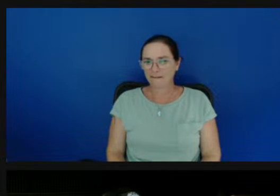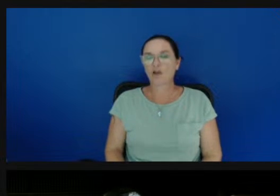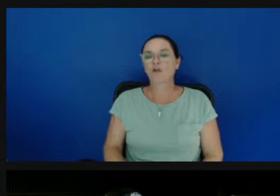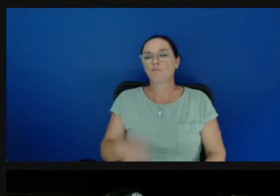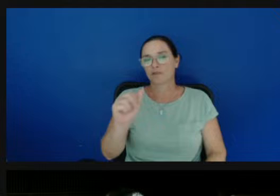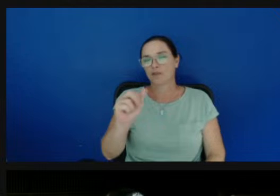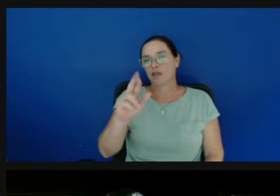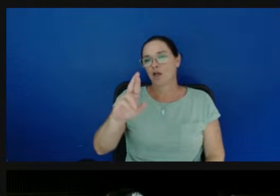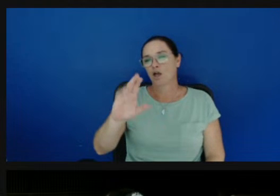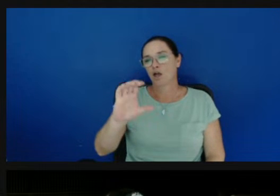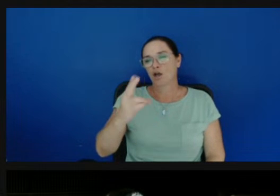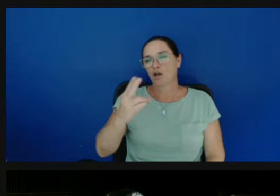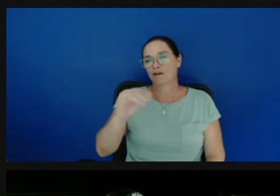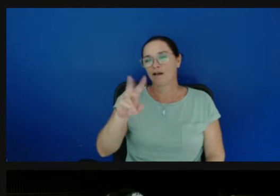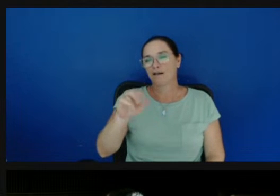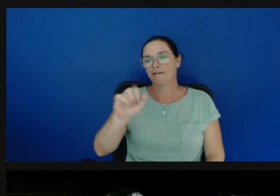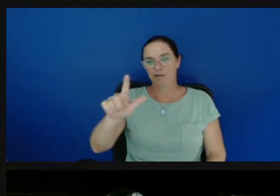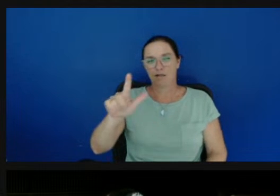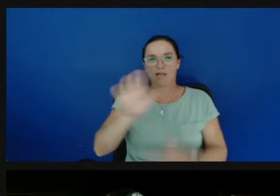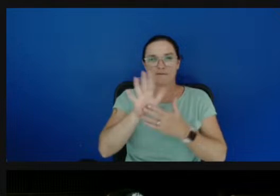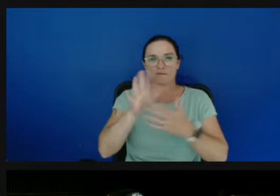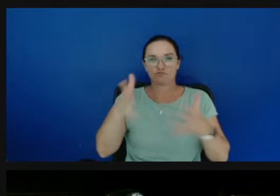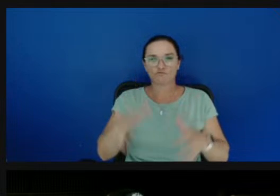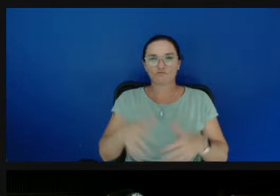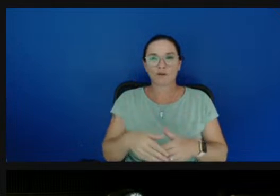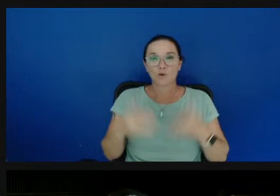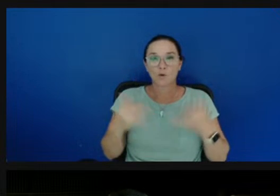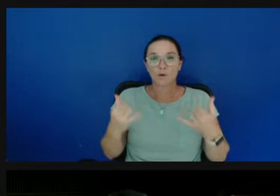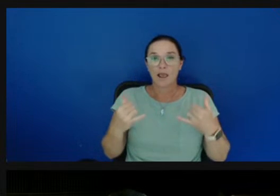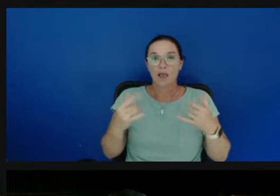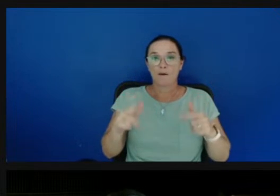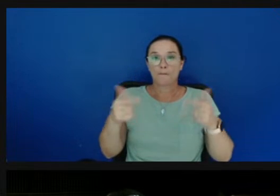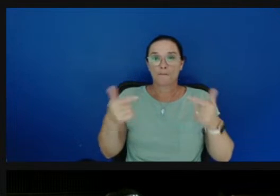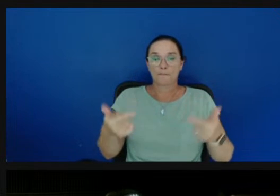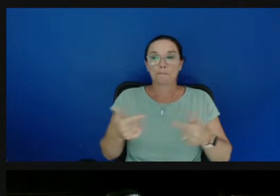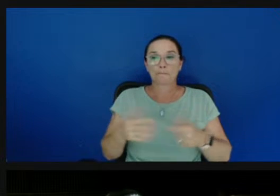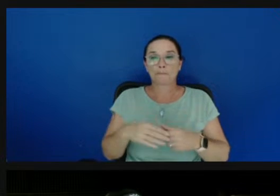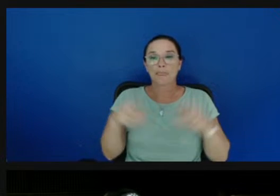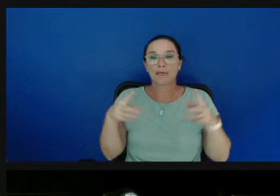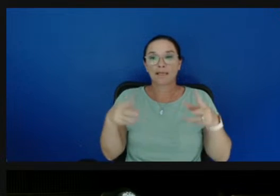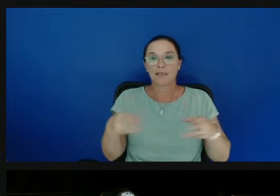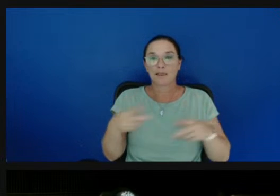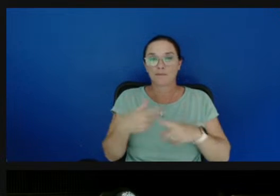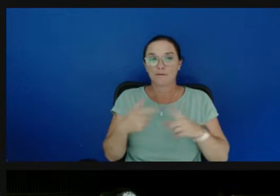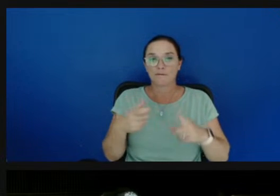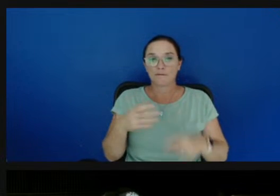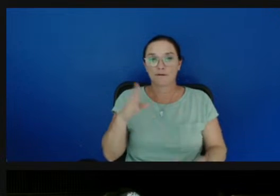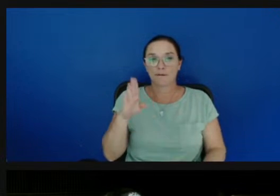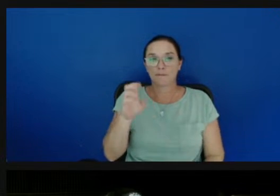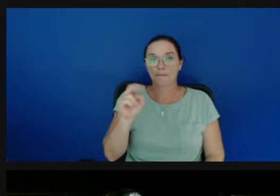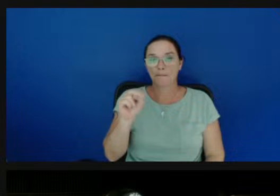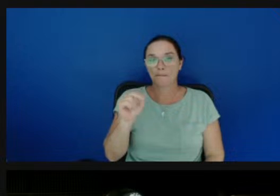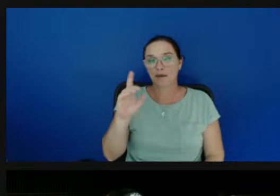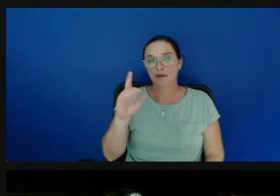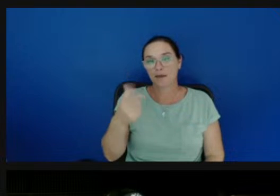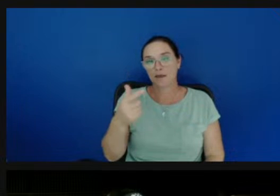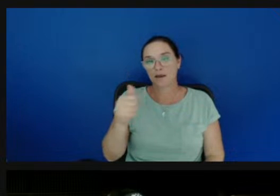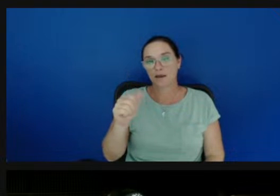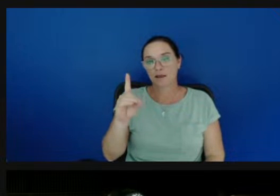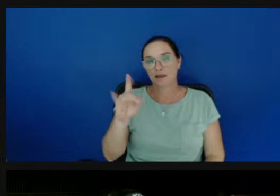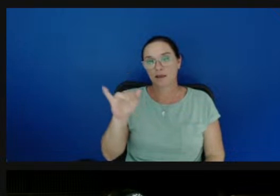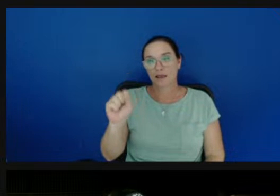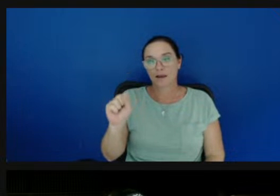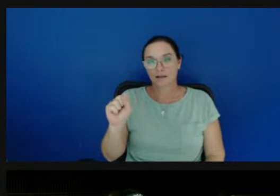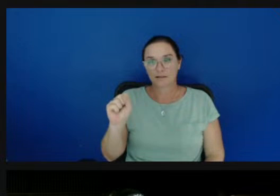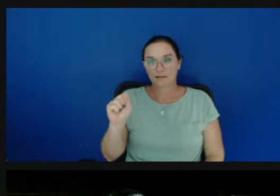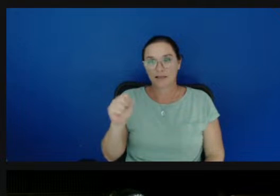And with that, we will turn next to the clip from Ben Gaddis that started off the